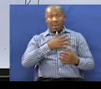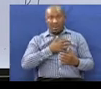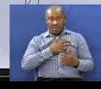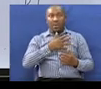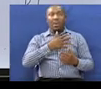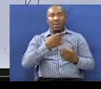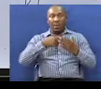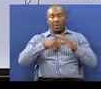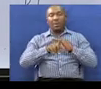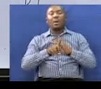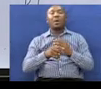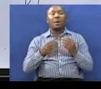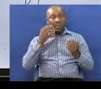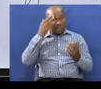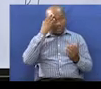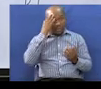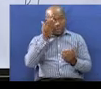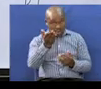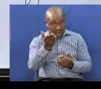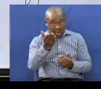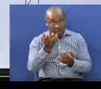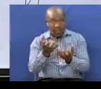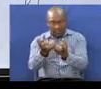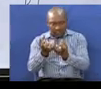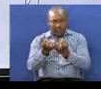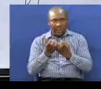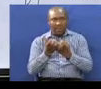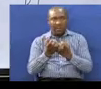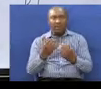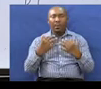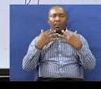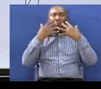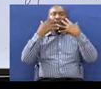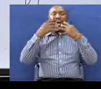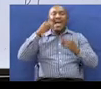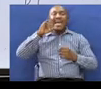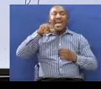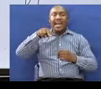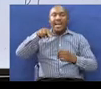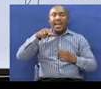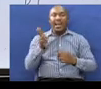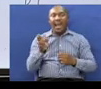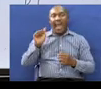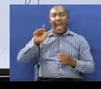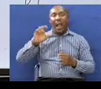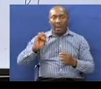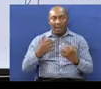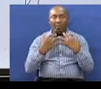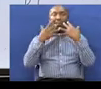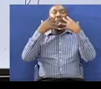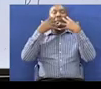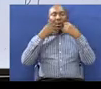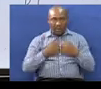are inhaling oxygen. So we need oxygen during the respiration process. But also oxygen is used